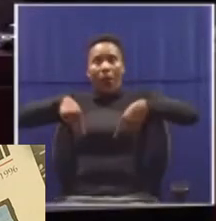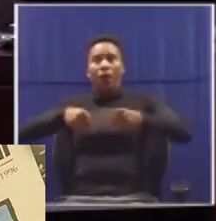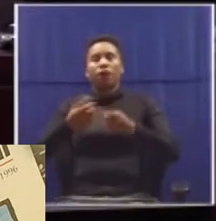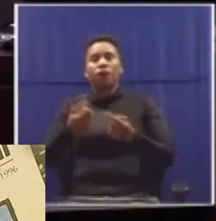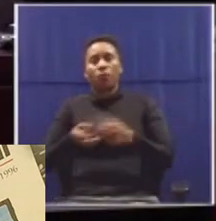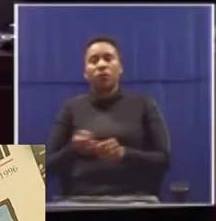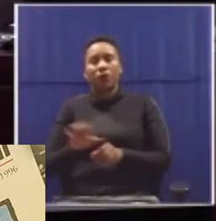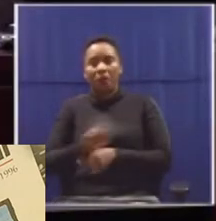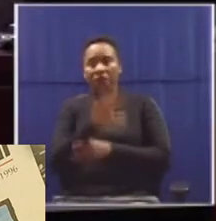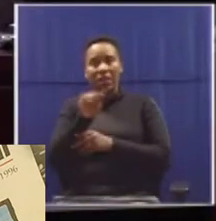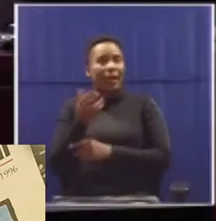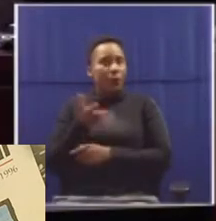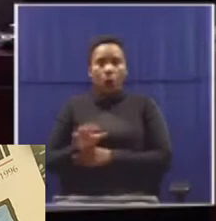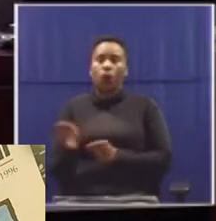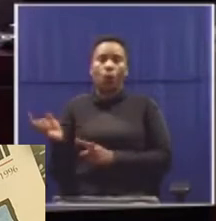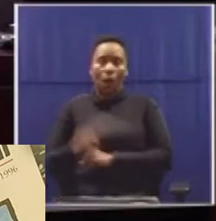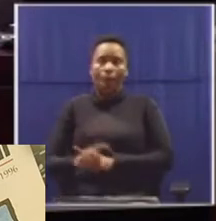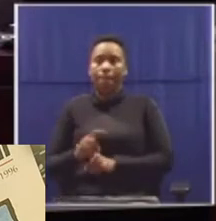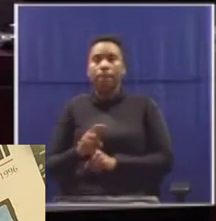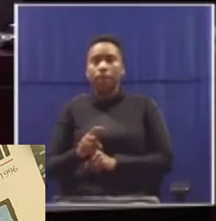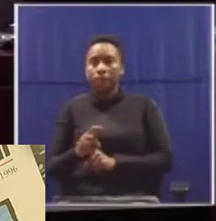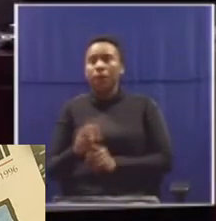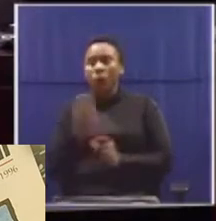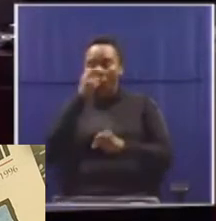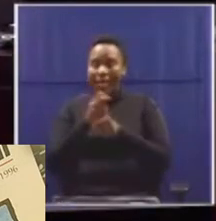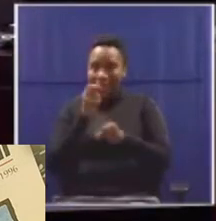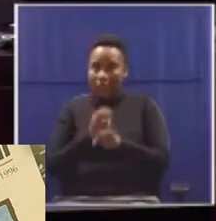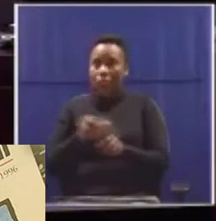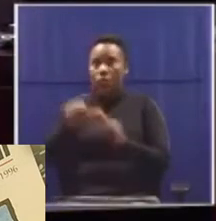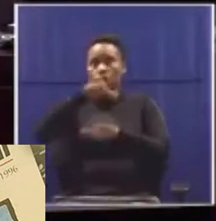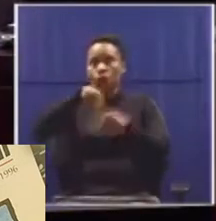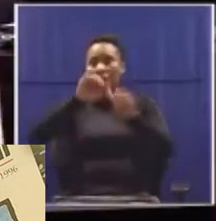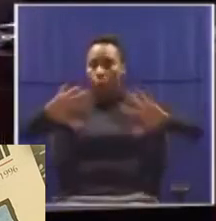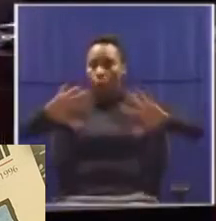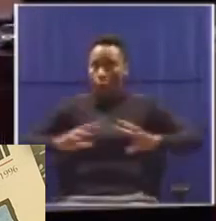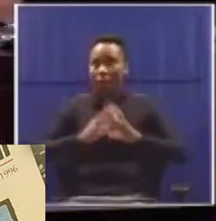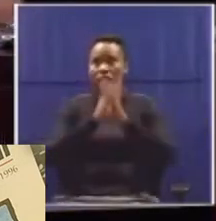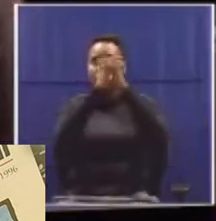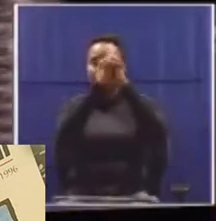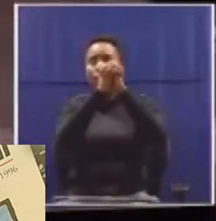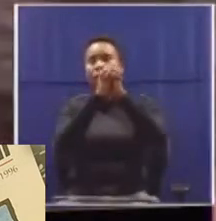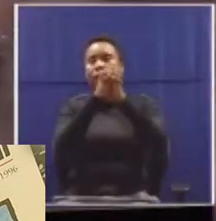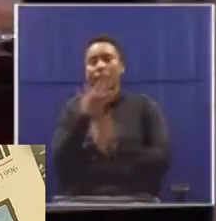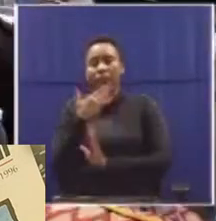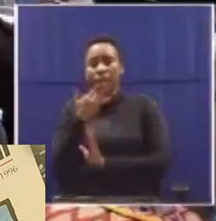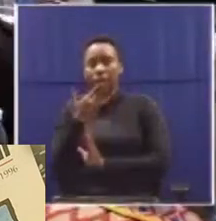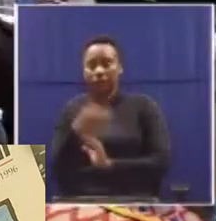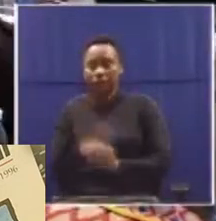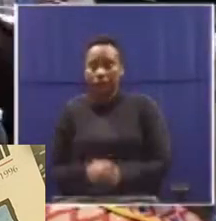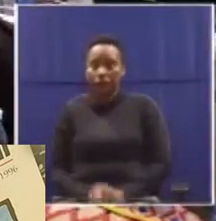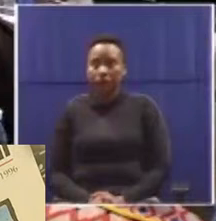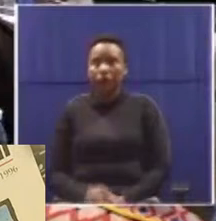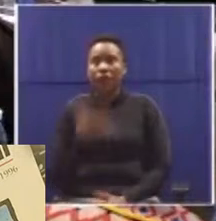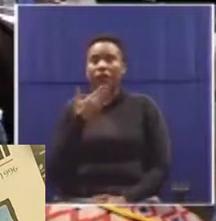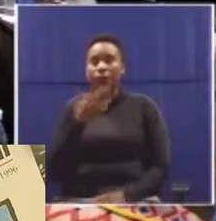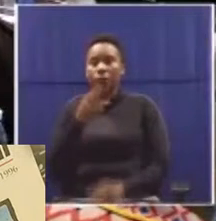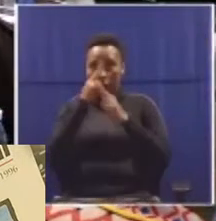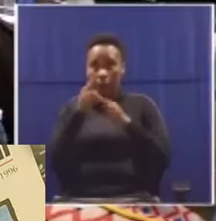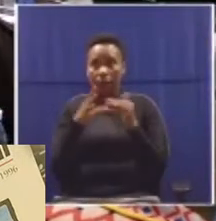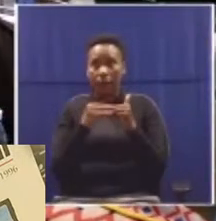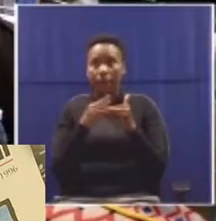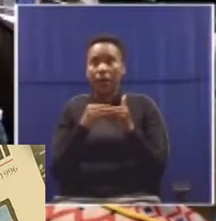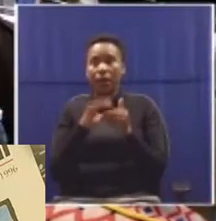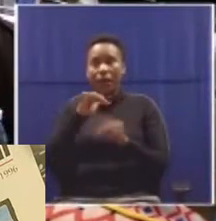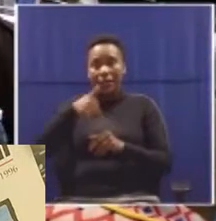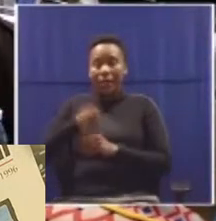of this picture of common purpose and social cohesion thank you thank you honorable member the